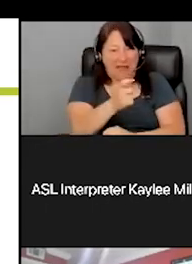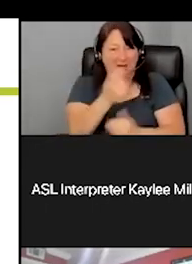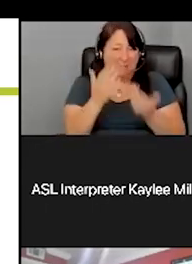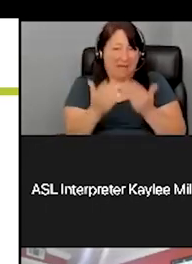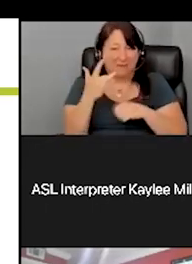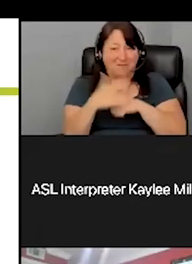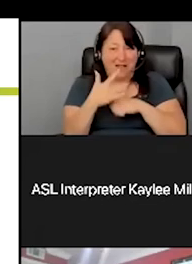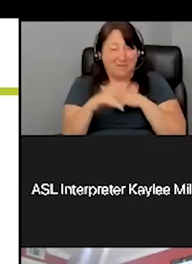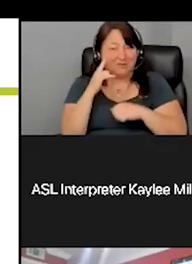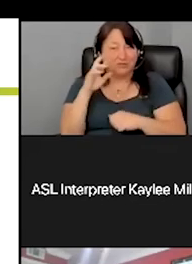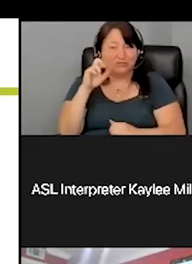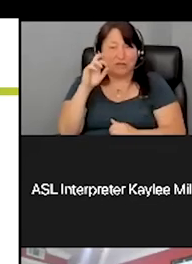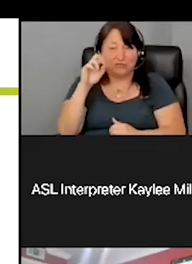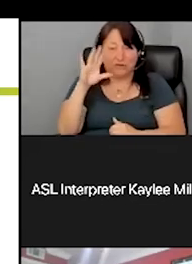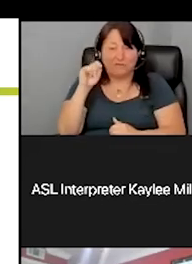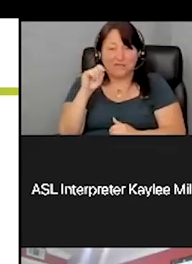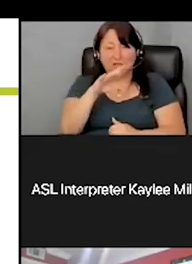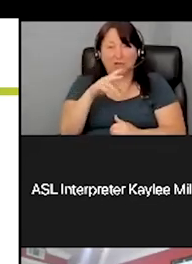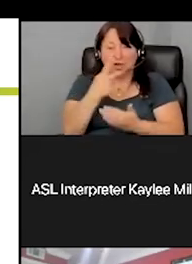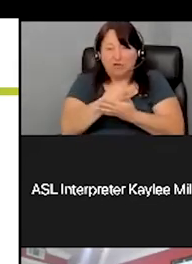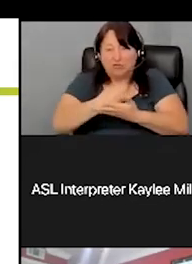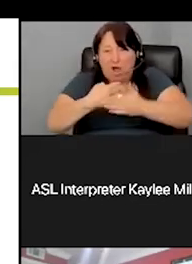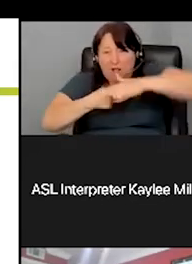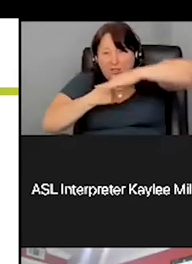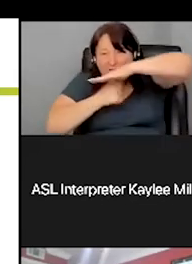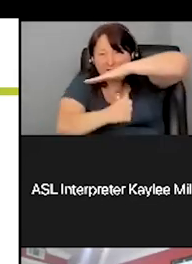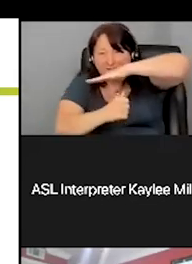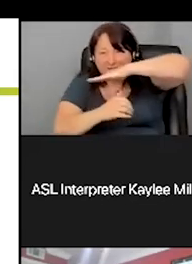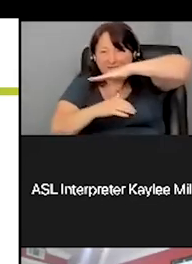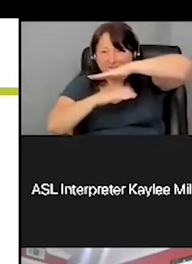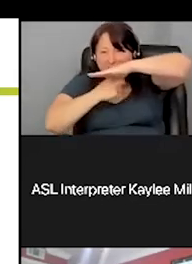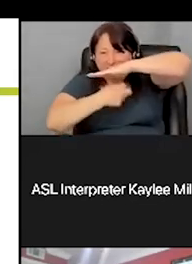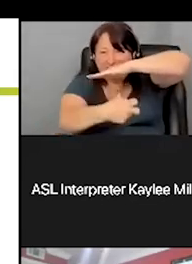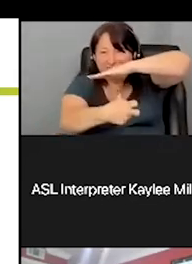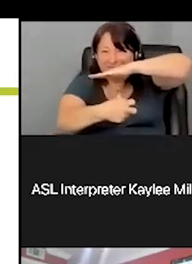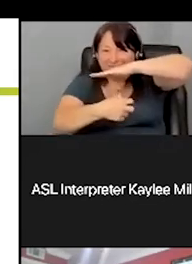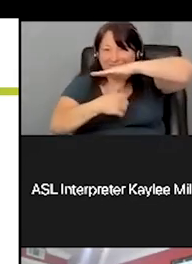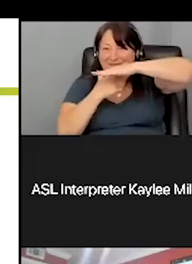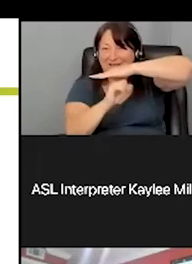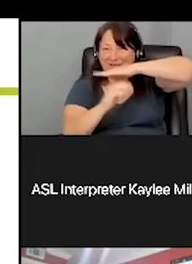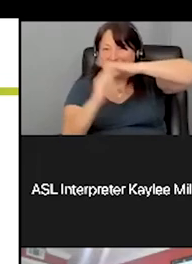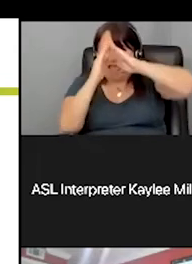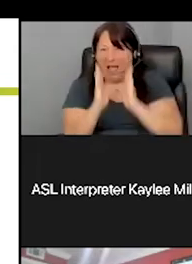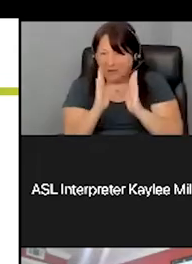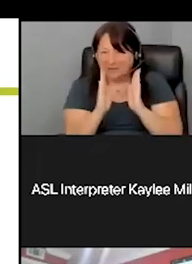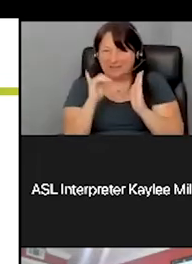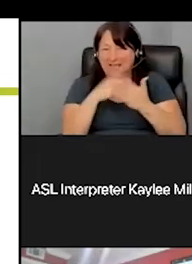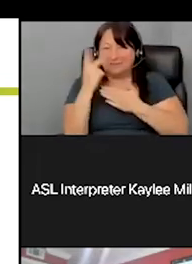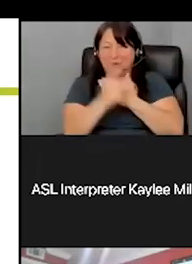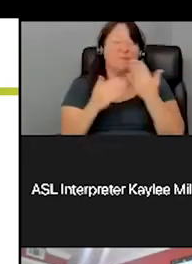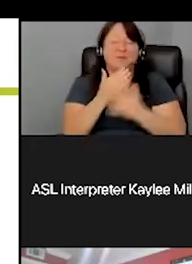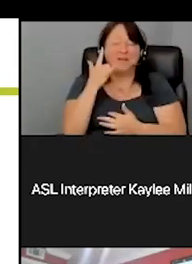to retrofit your crawl space, your cripple wall crawl space. So you can look for there. That's a program through the California